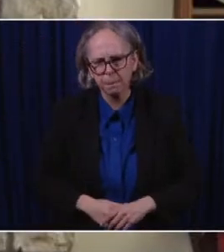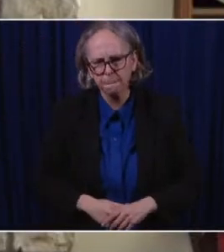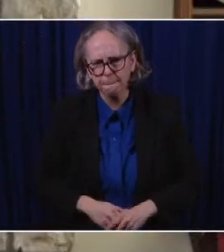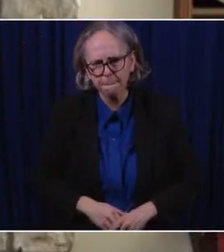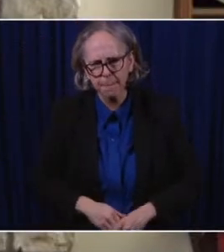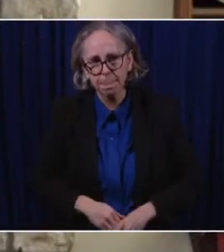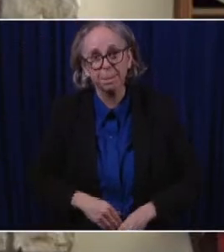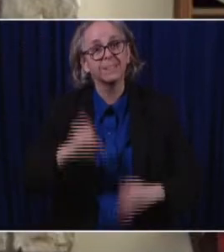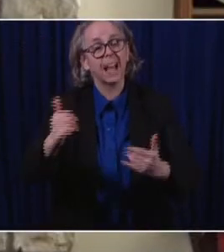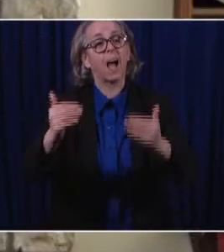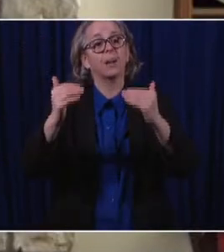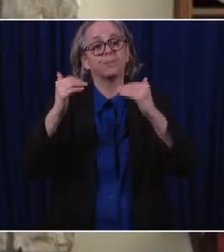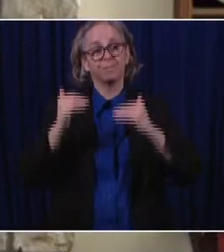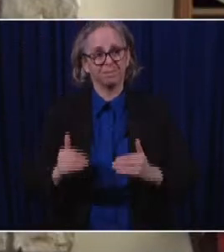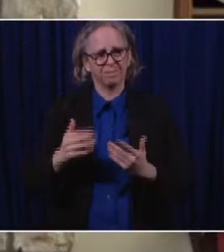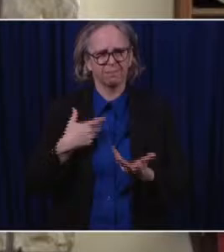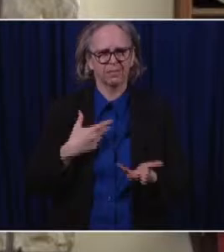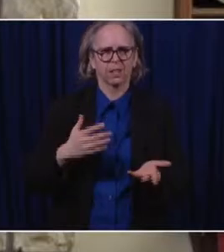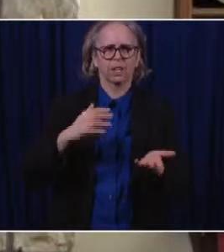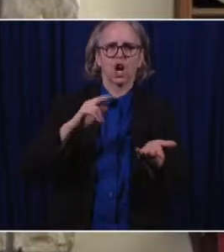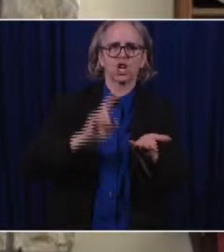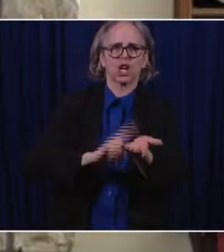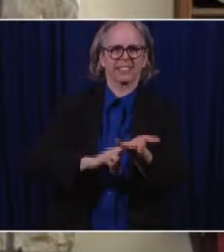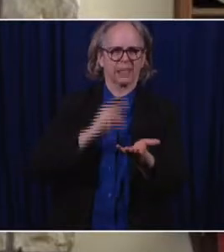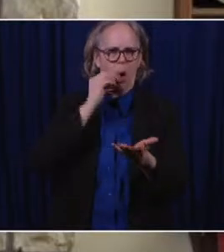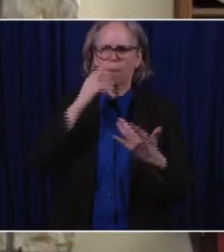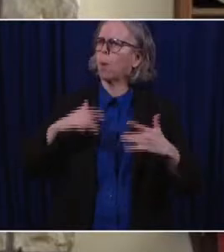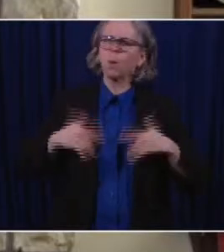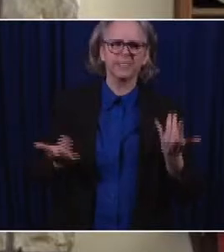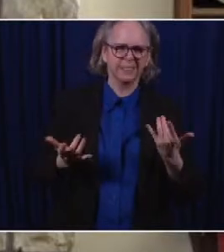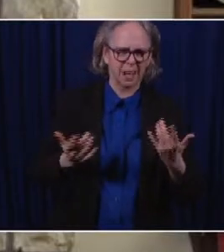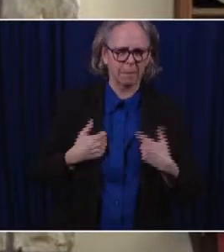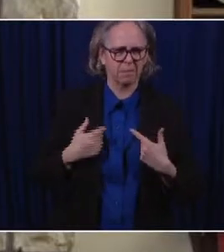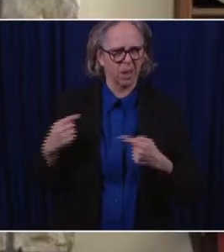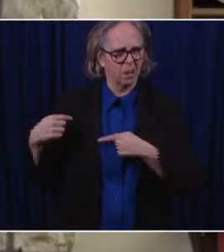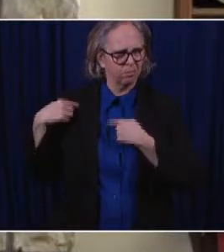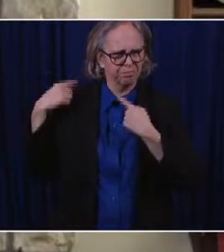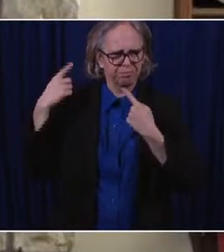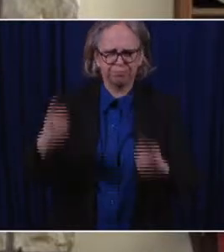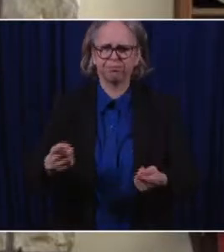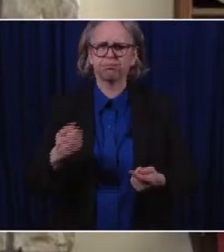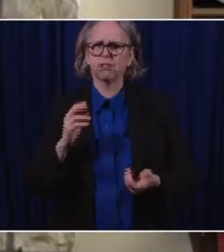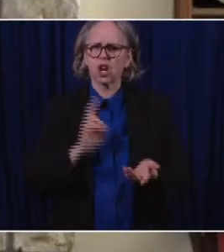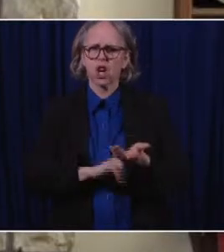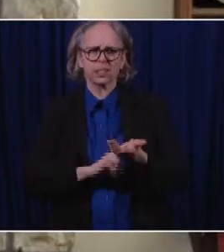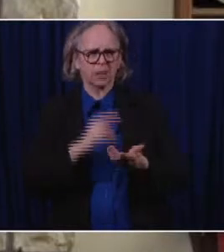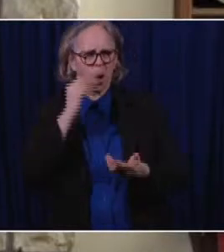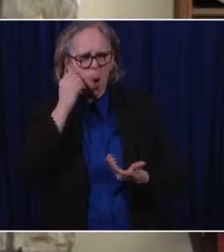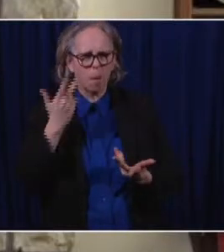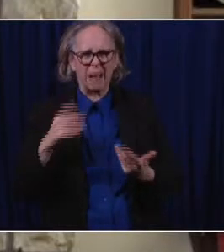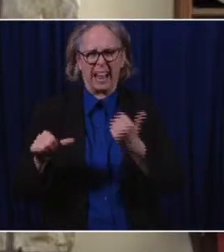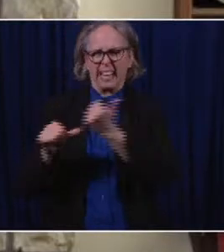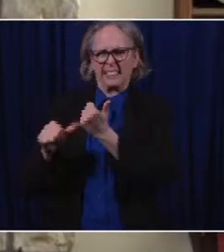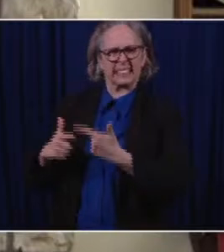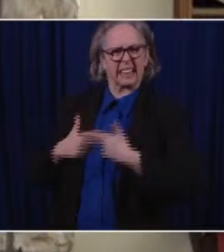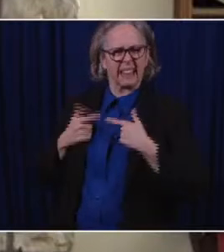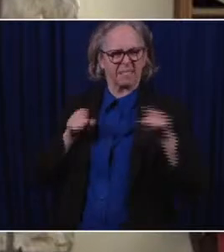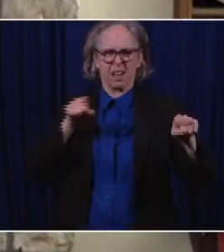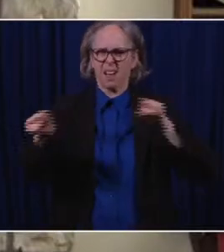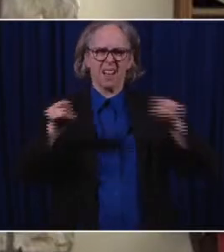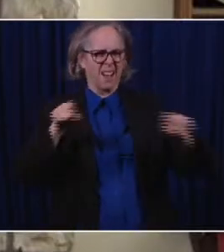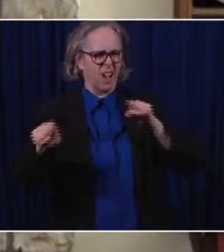care settings, such as nursing homes, assisted living, have been at a great risk. And in fact,